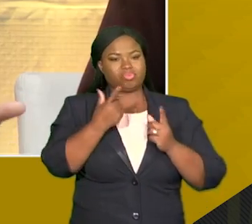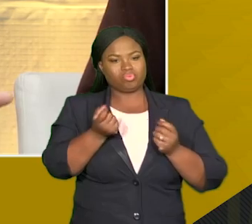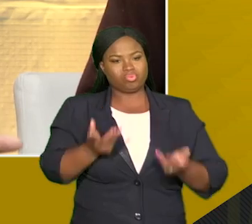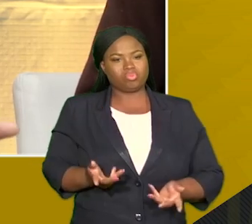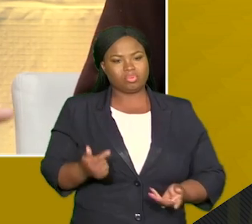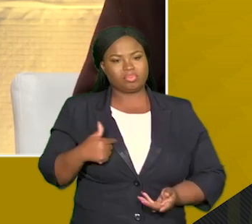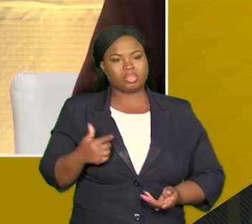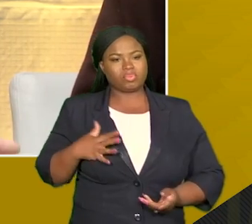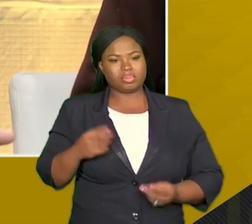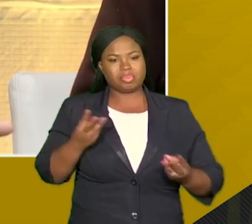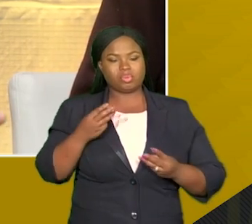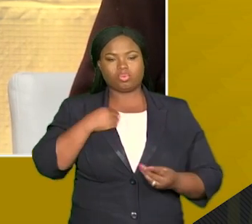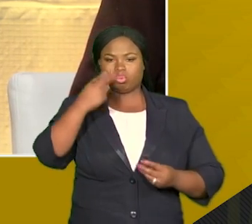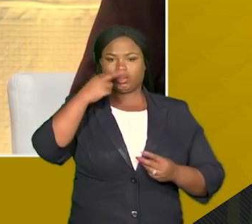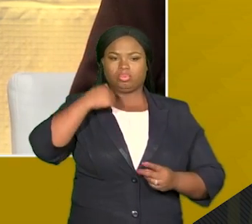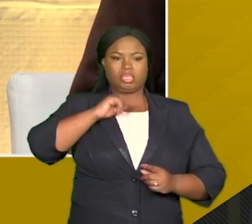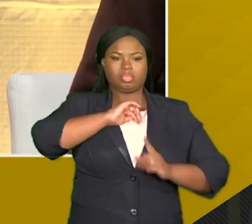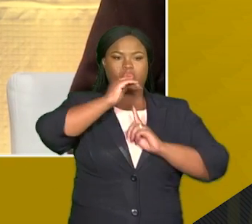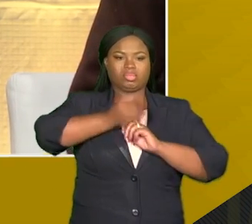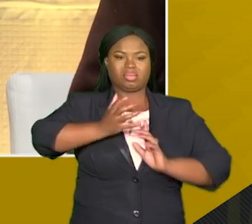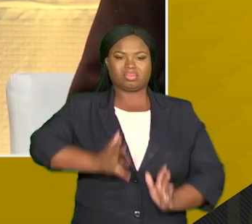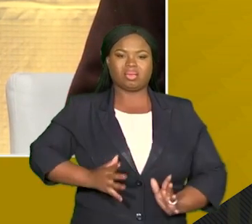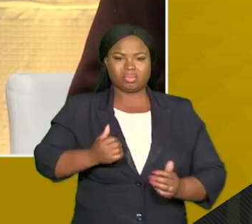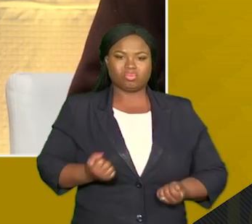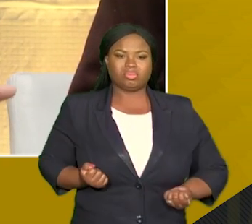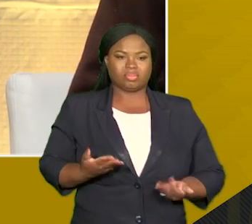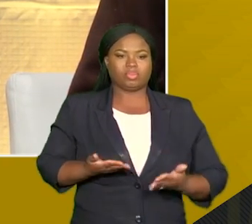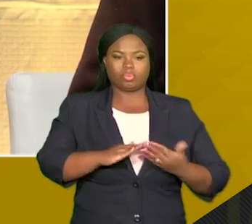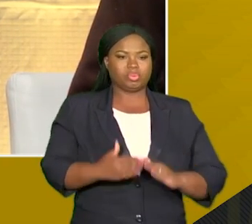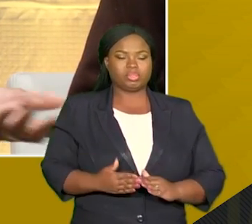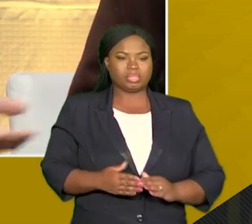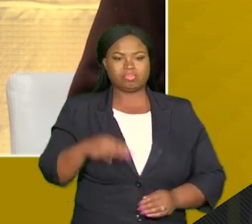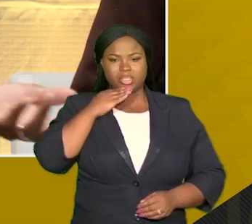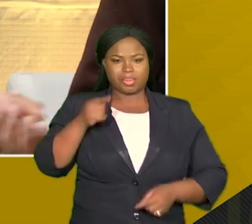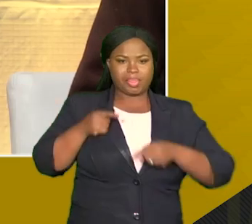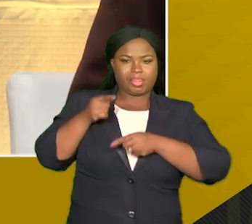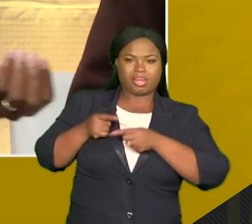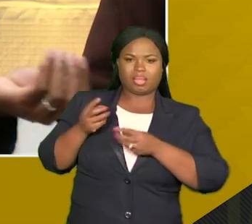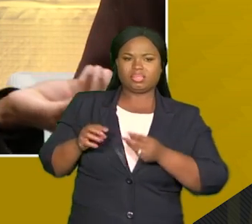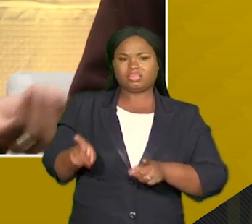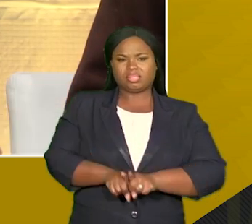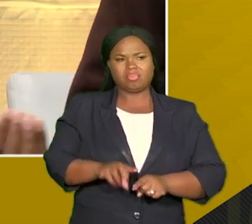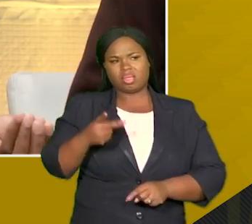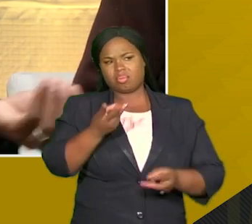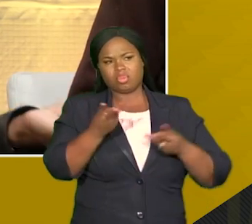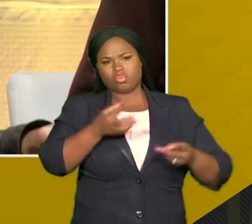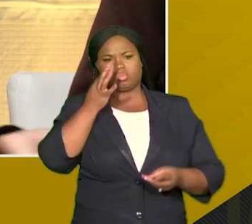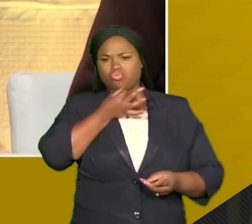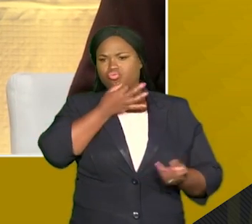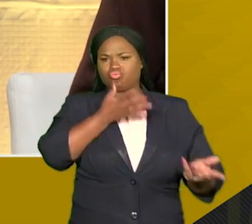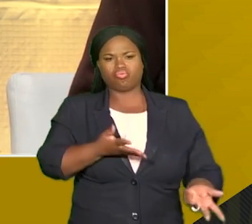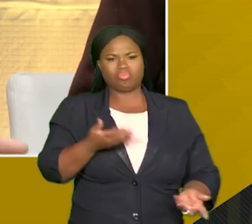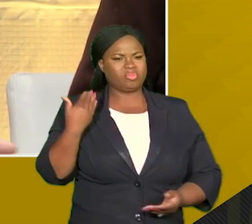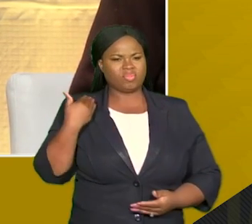I want to be seen as a protector, as a person that serves the community, not as a threat, as other people have actually alluded to